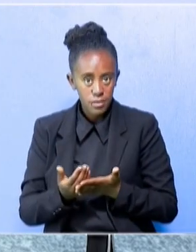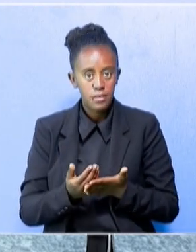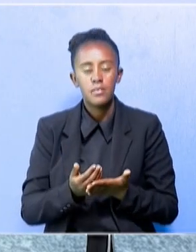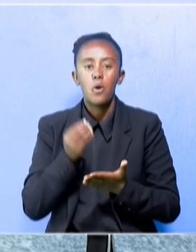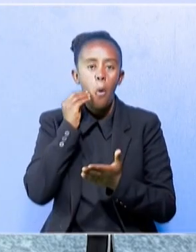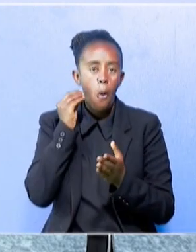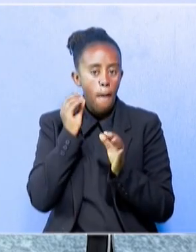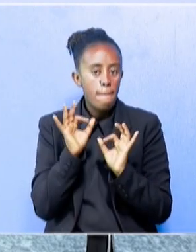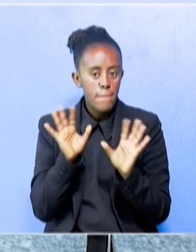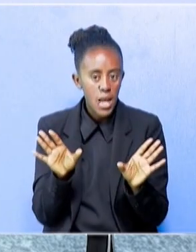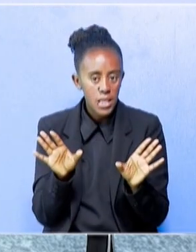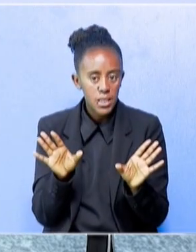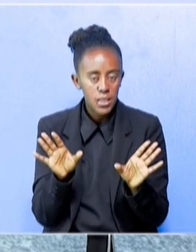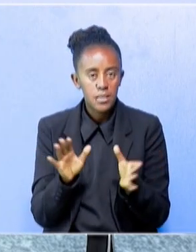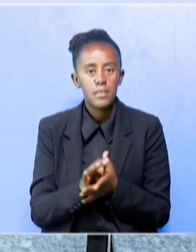harmless,